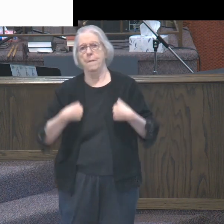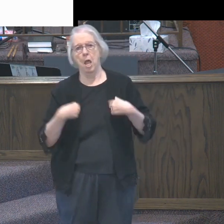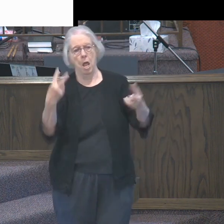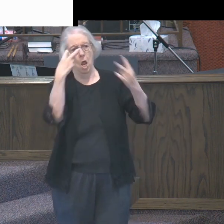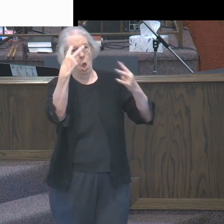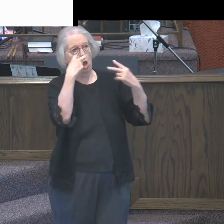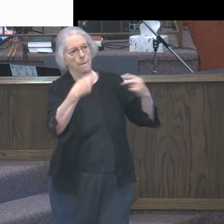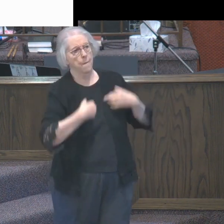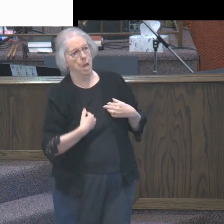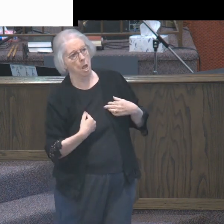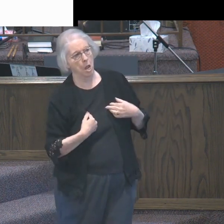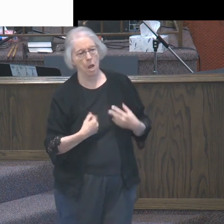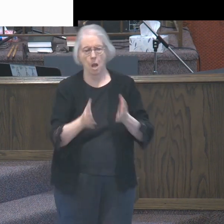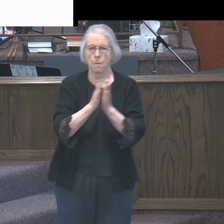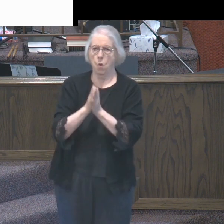God?